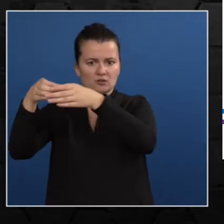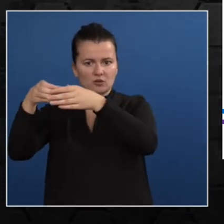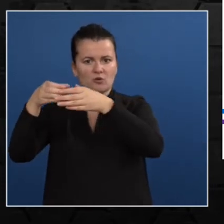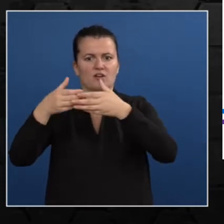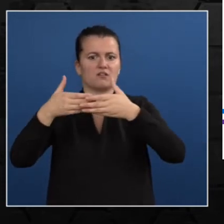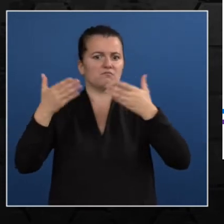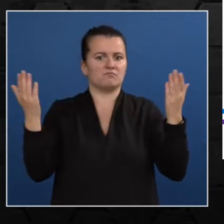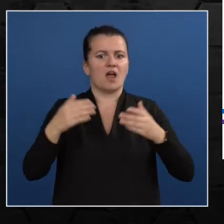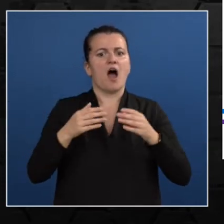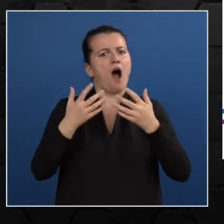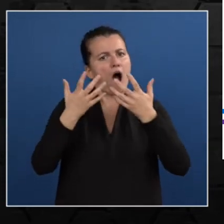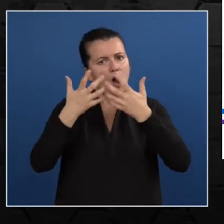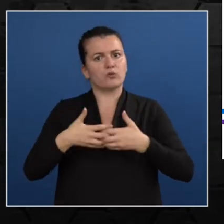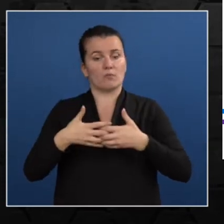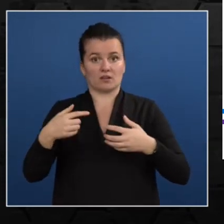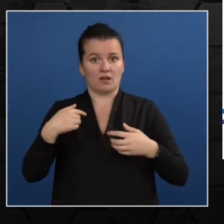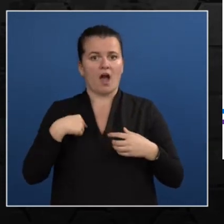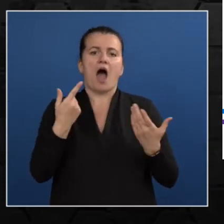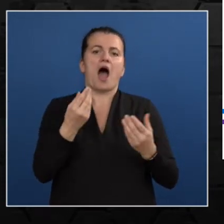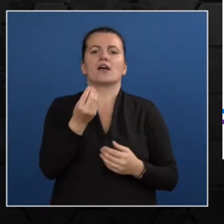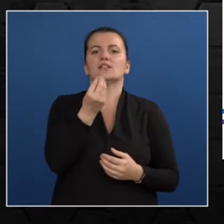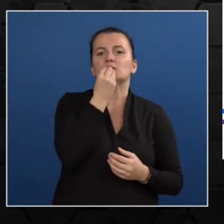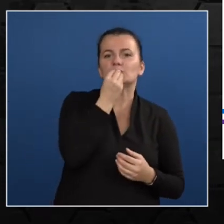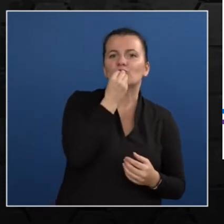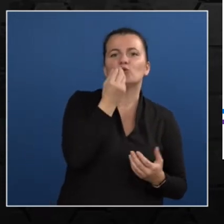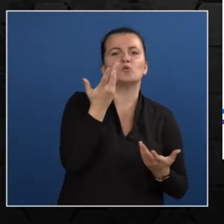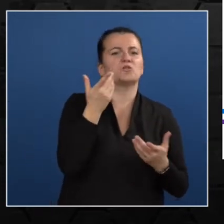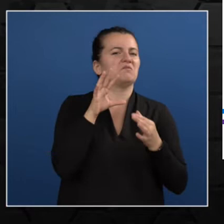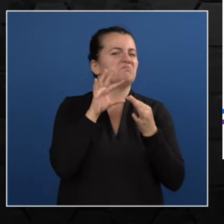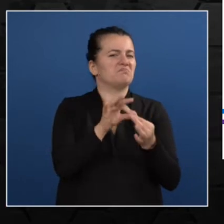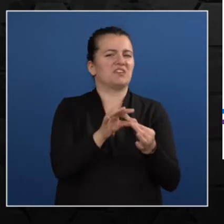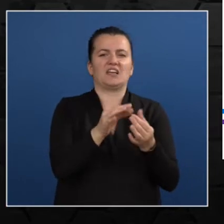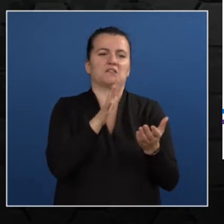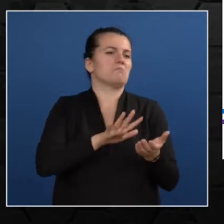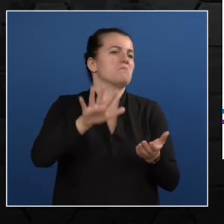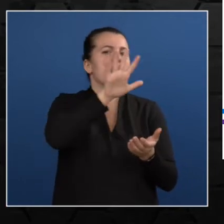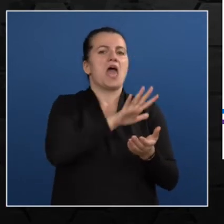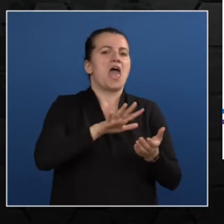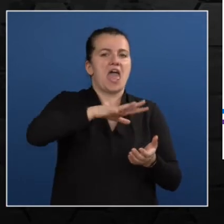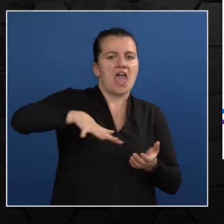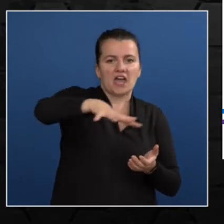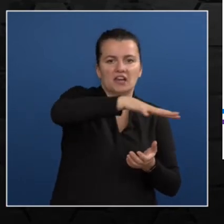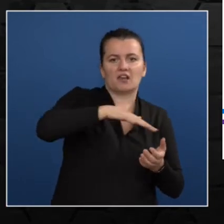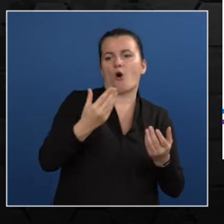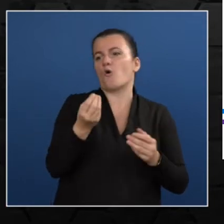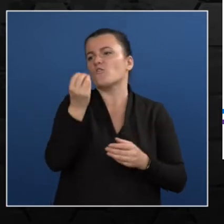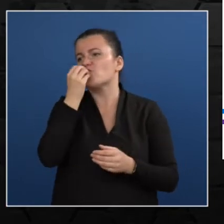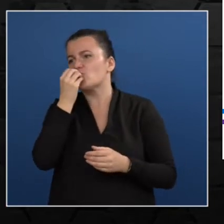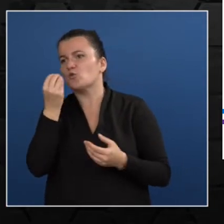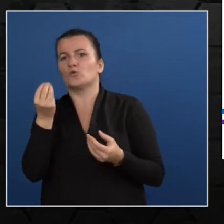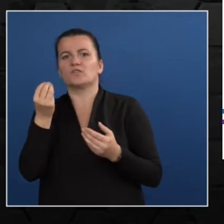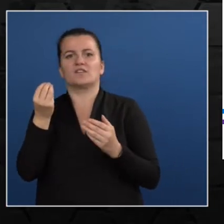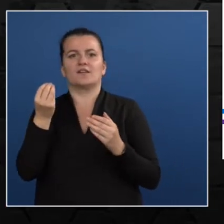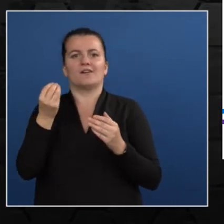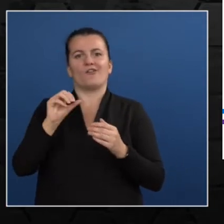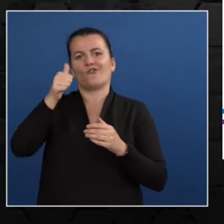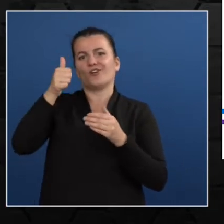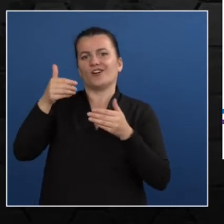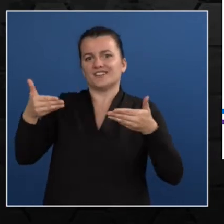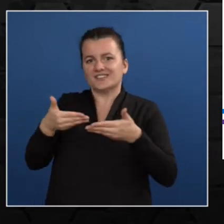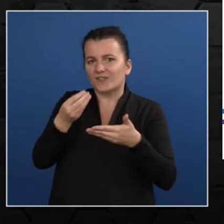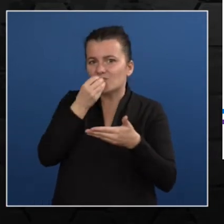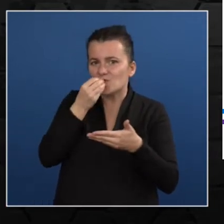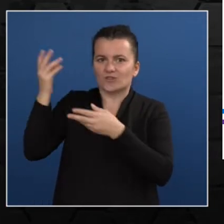can manually do everything? Like there is around 5 to 10 articles which are